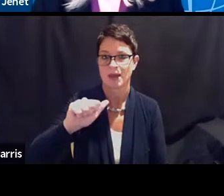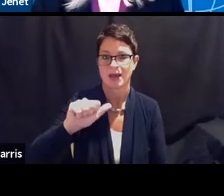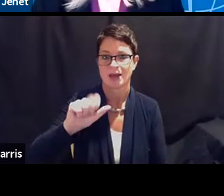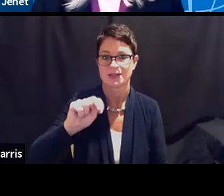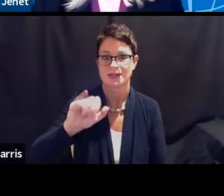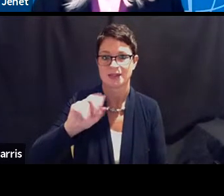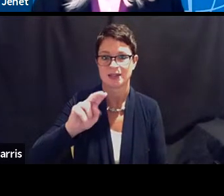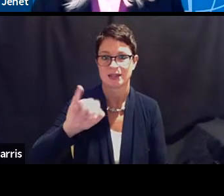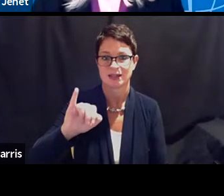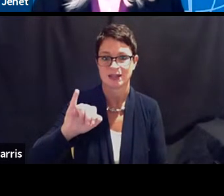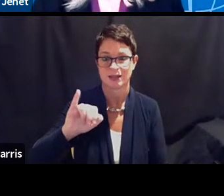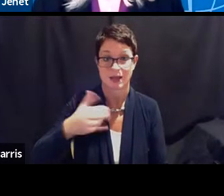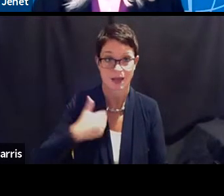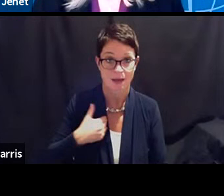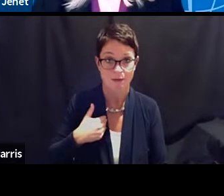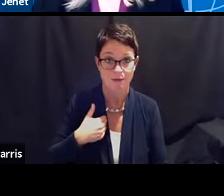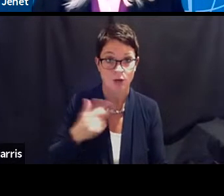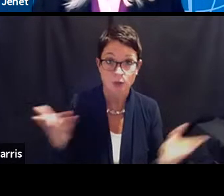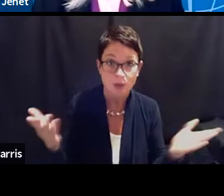John, are you out there?